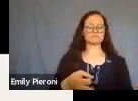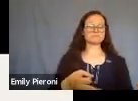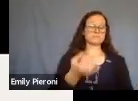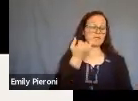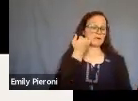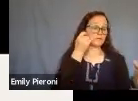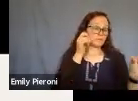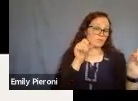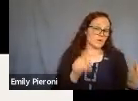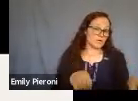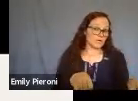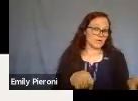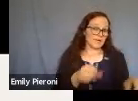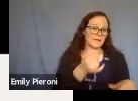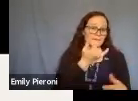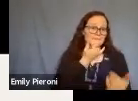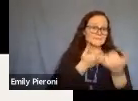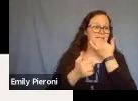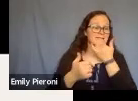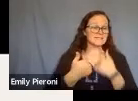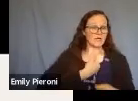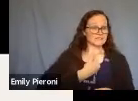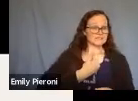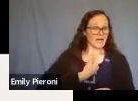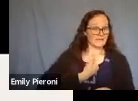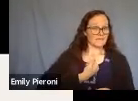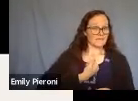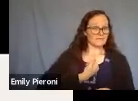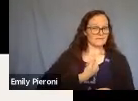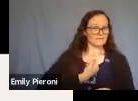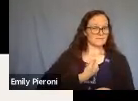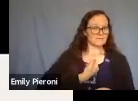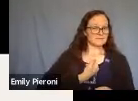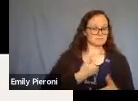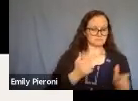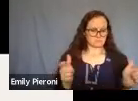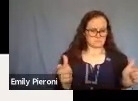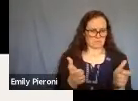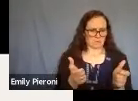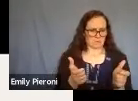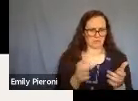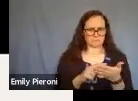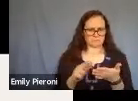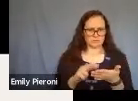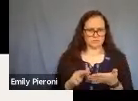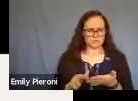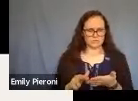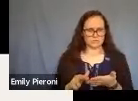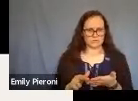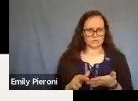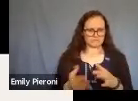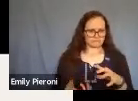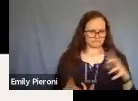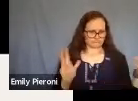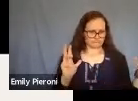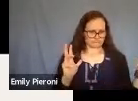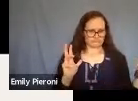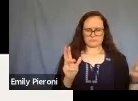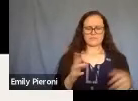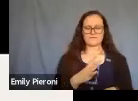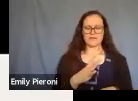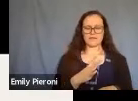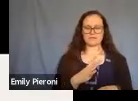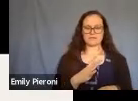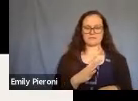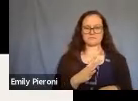make the mistakes for a grower on planting density or weed control or whatever like that, you know, that's where we